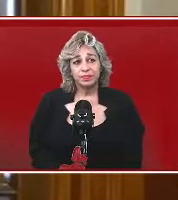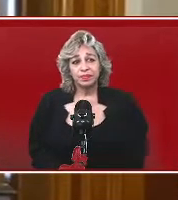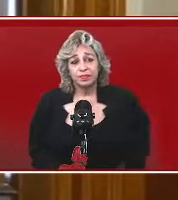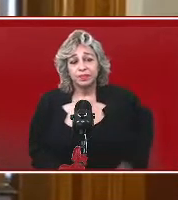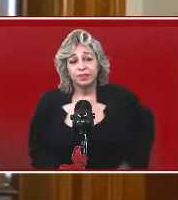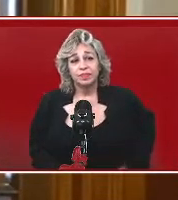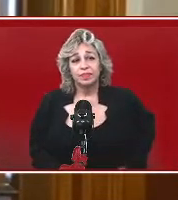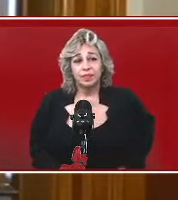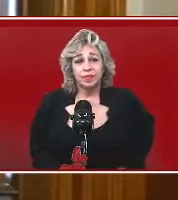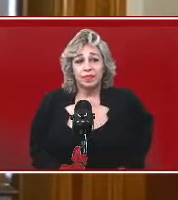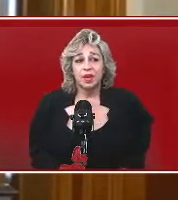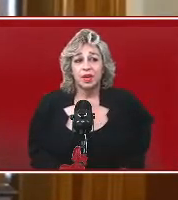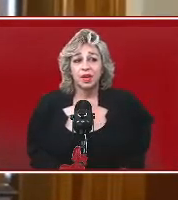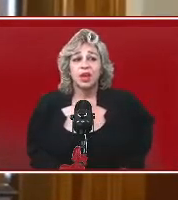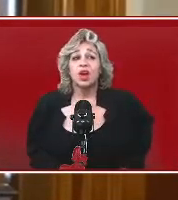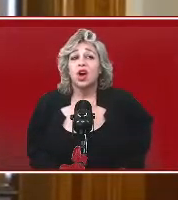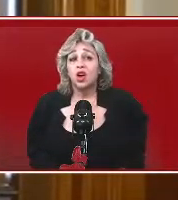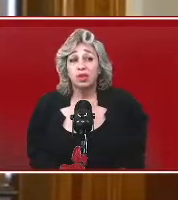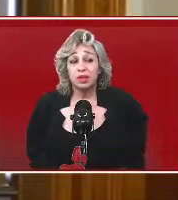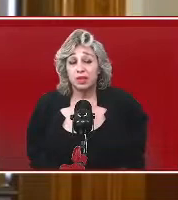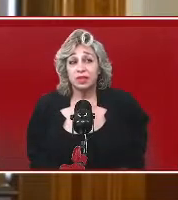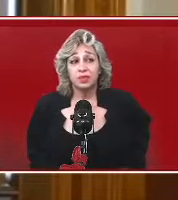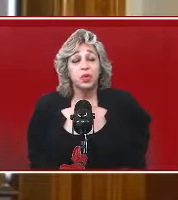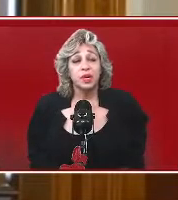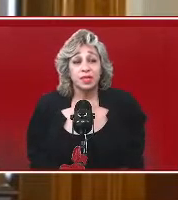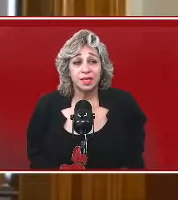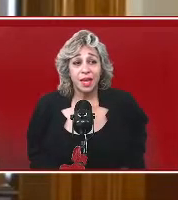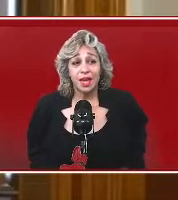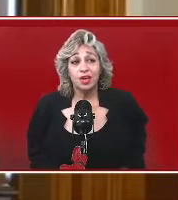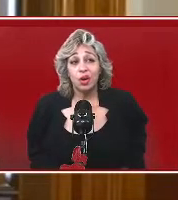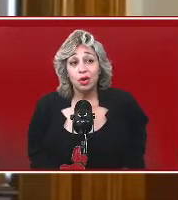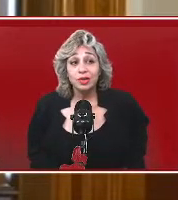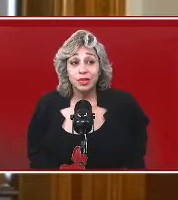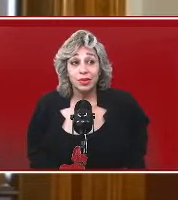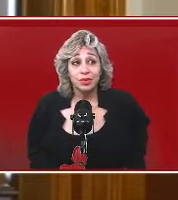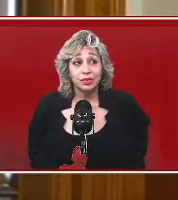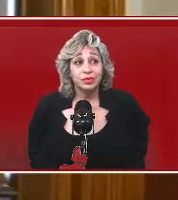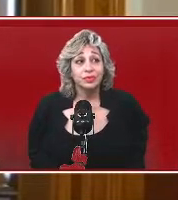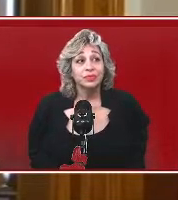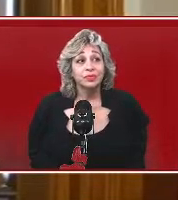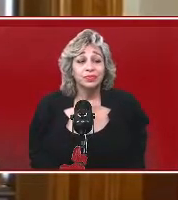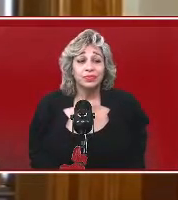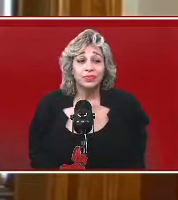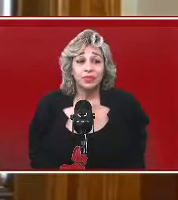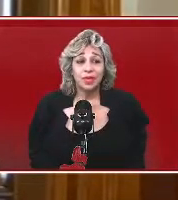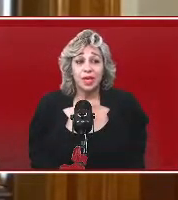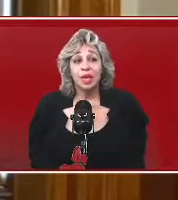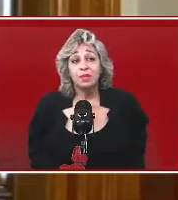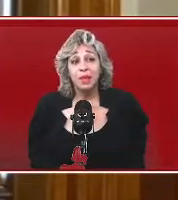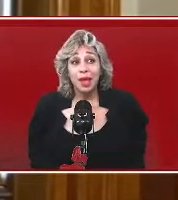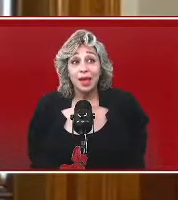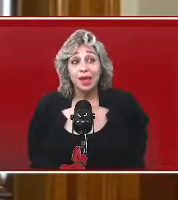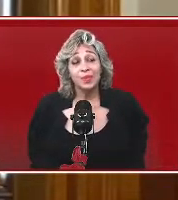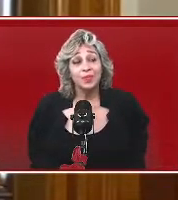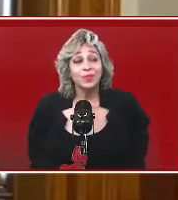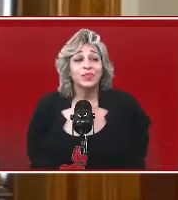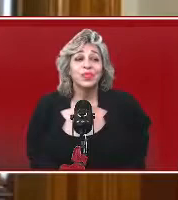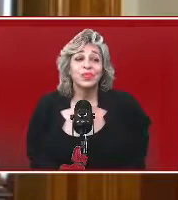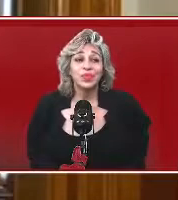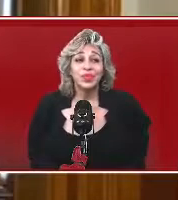Todos los apoyos. También. All the supports. And also, ya en mayo, in May,